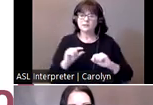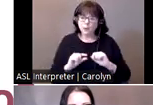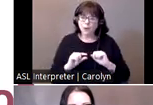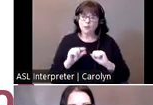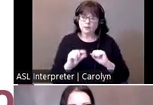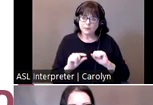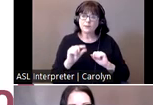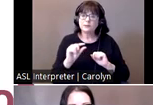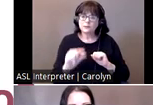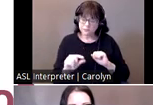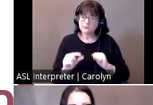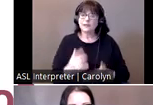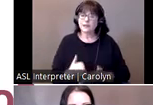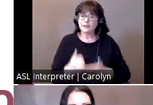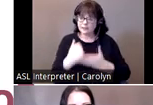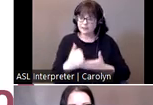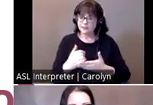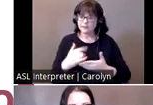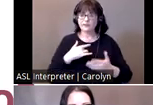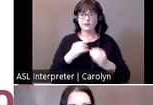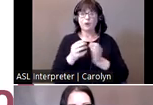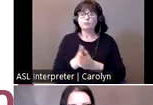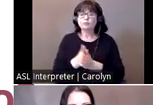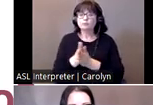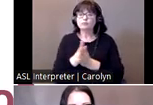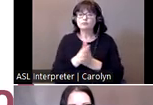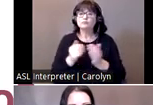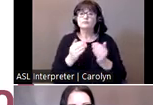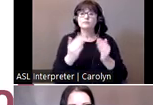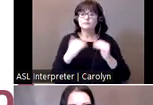promoting micro-credentials as the next steps in preparing learners to succeed.